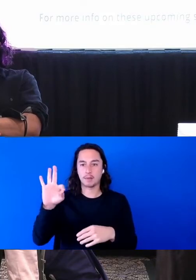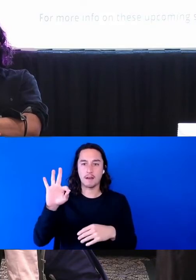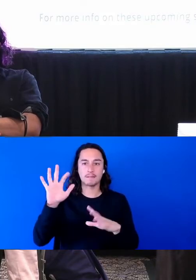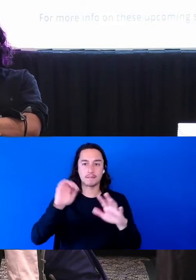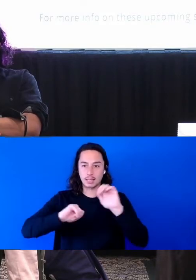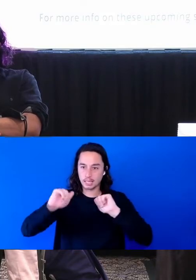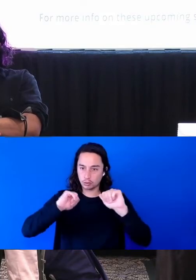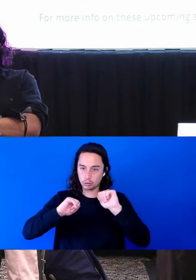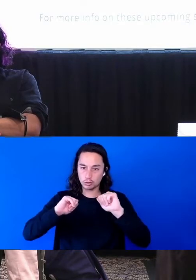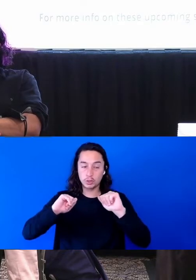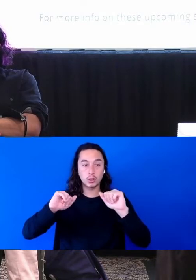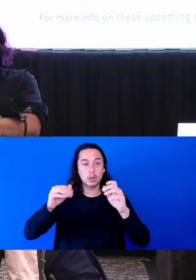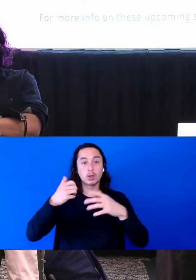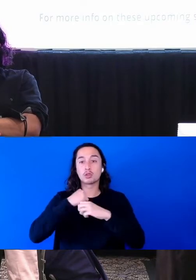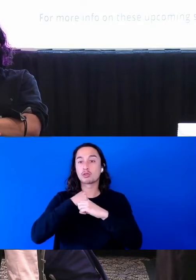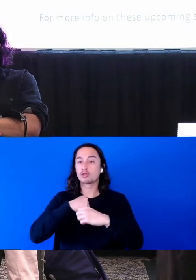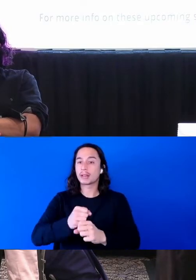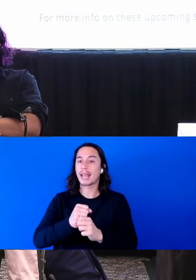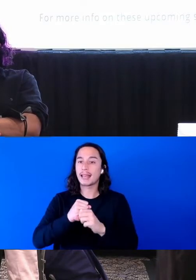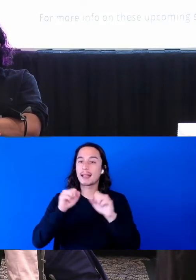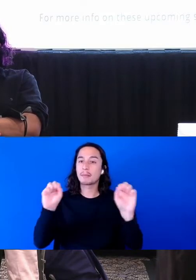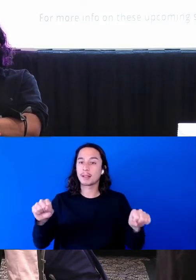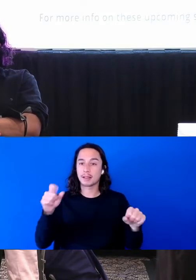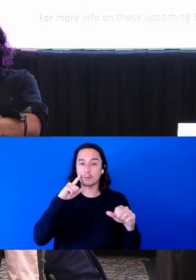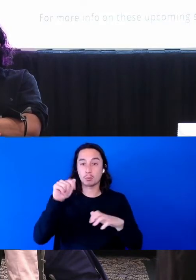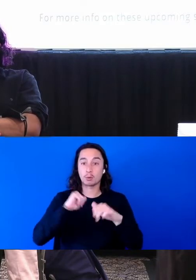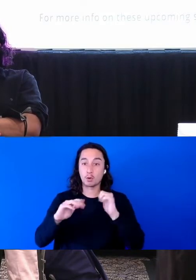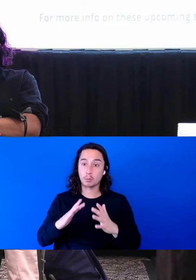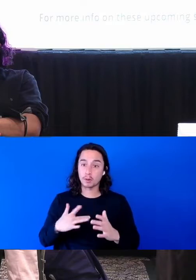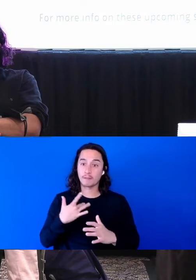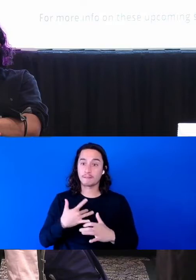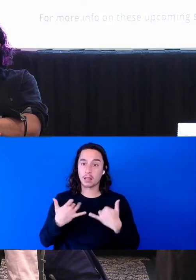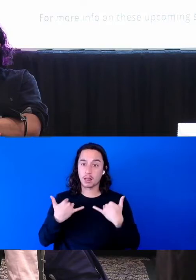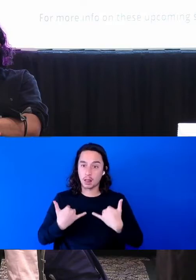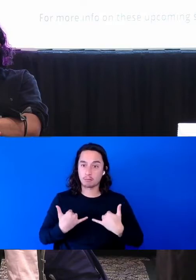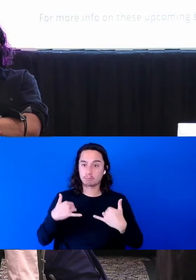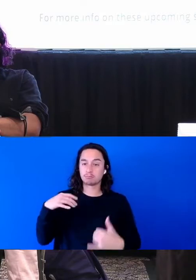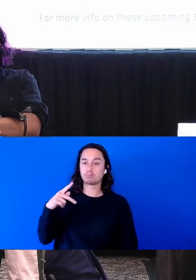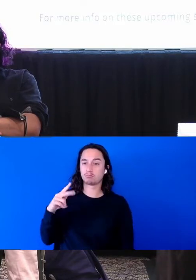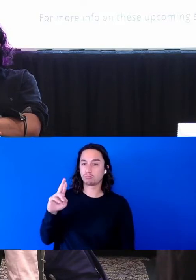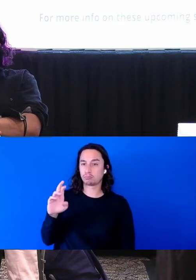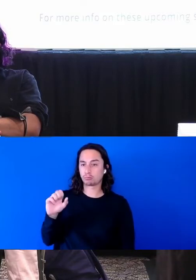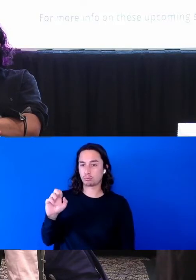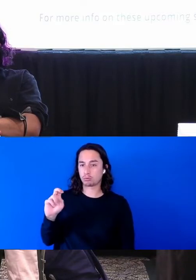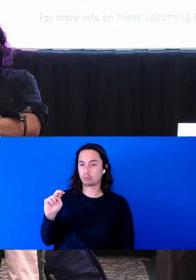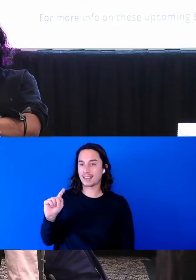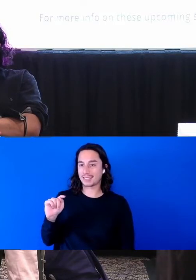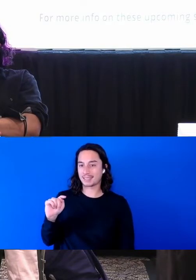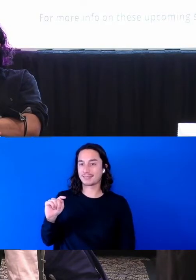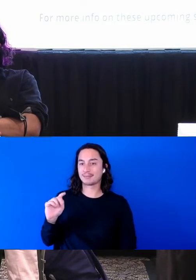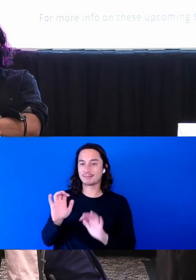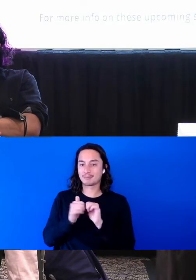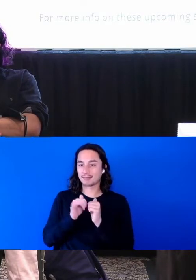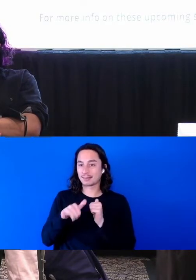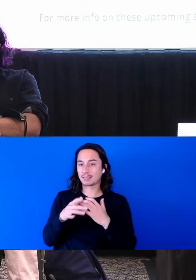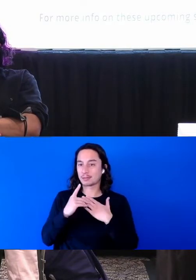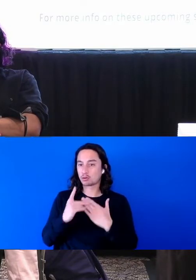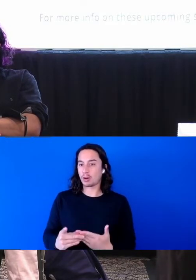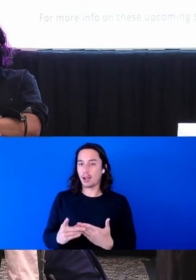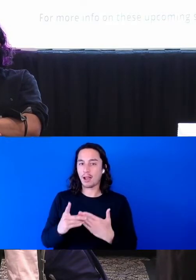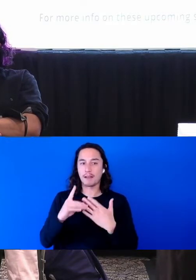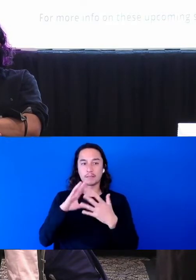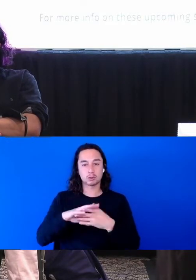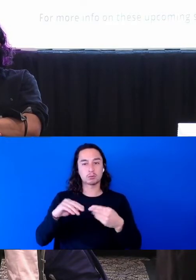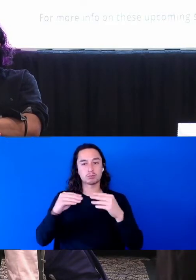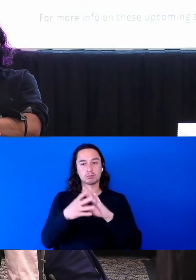create the ability for a performer to be present? And how can that start to drive narrative and storytelling? So that's